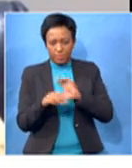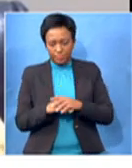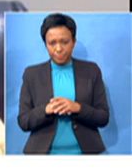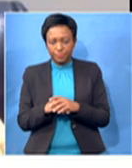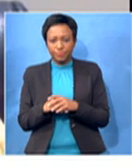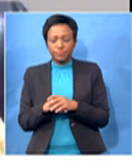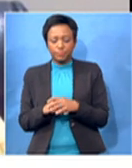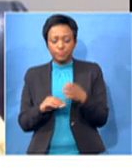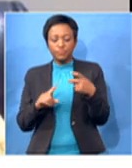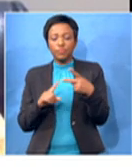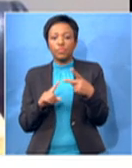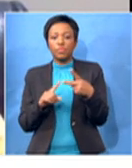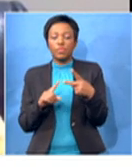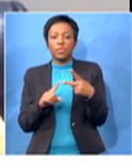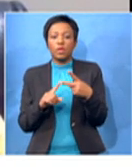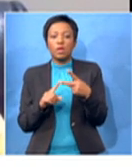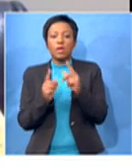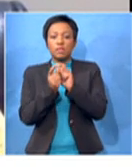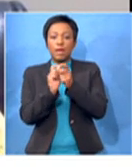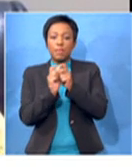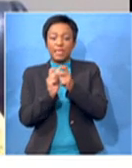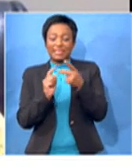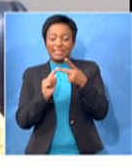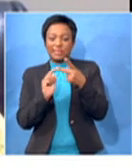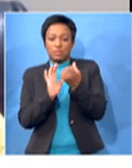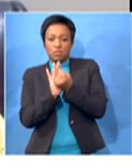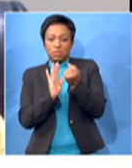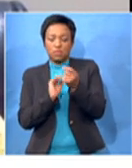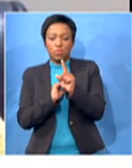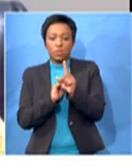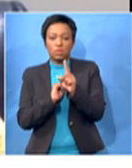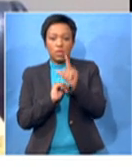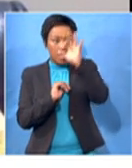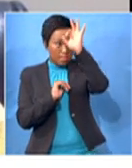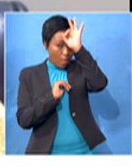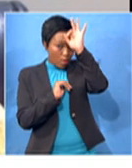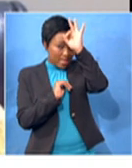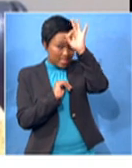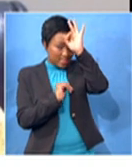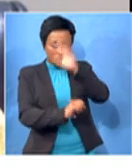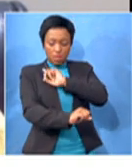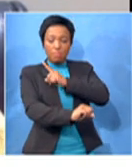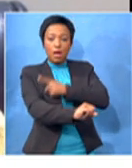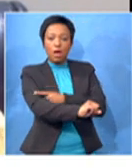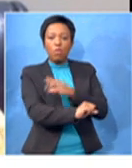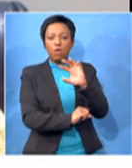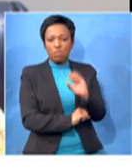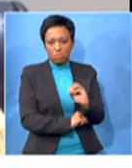of the Domestic Violence Amendment Act is around the powers that the police are given, that they can now